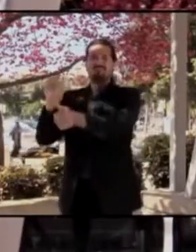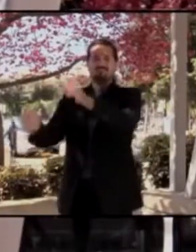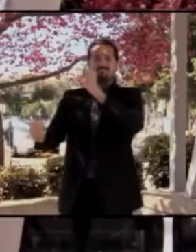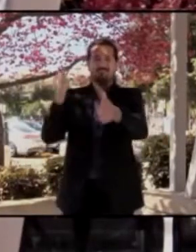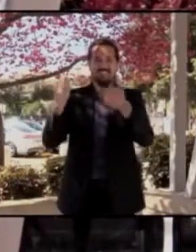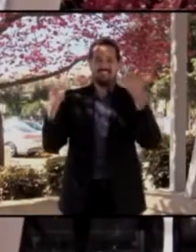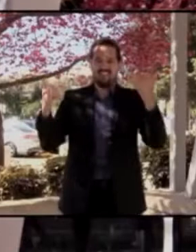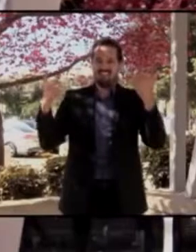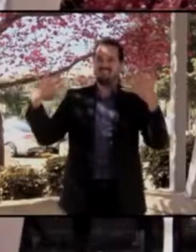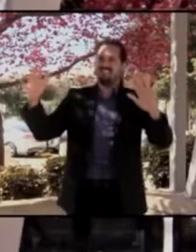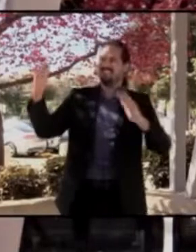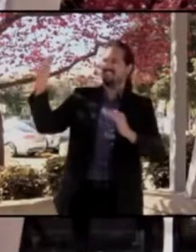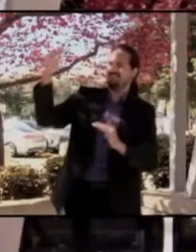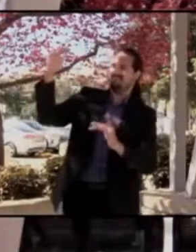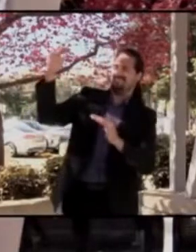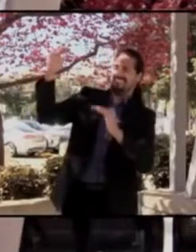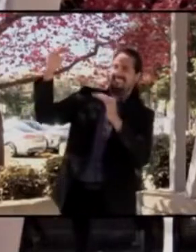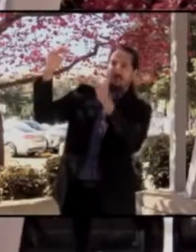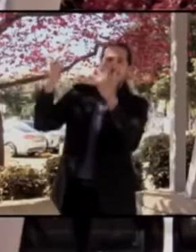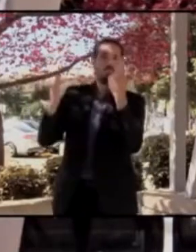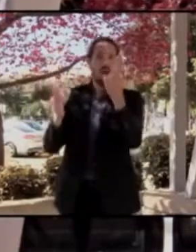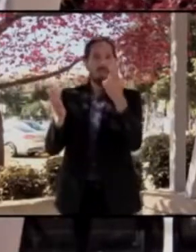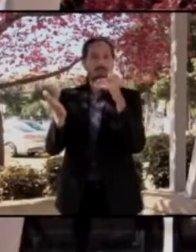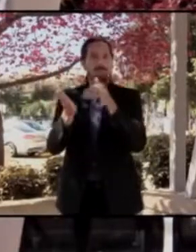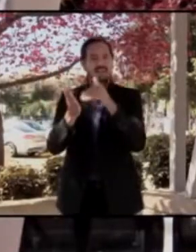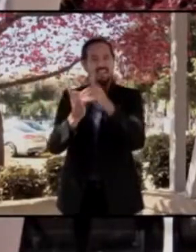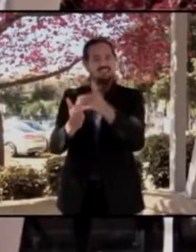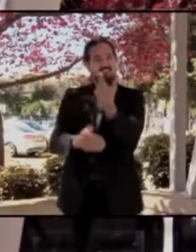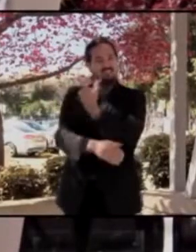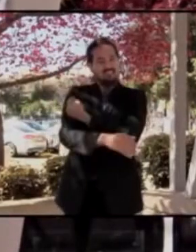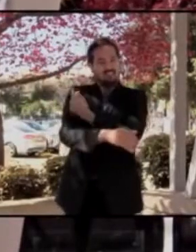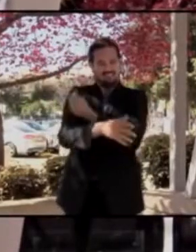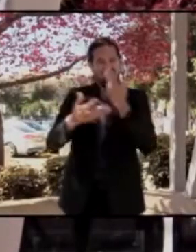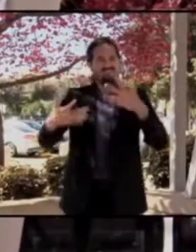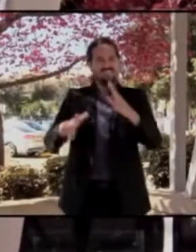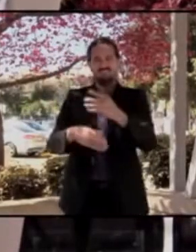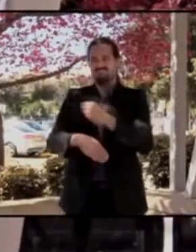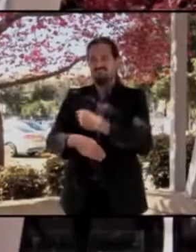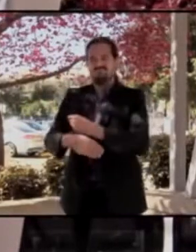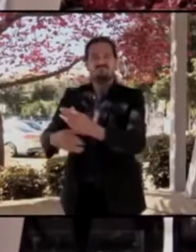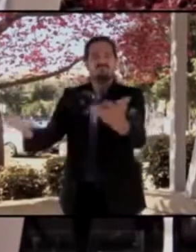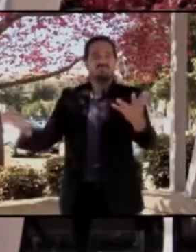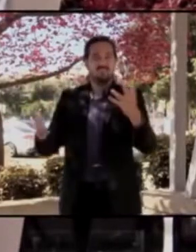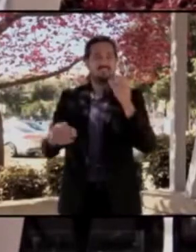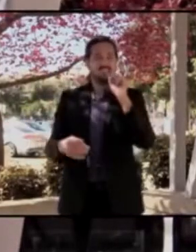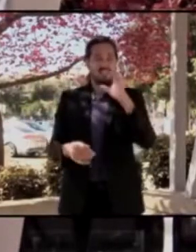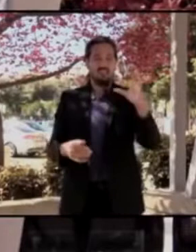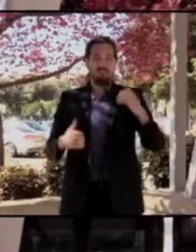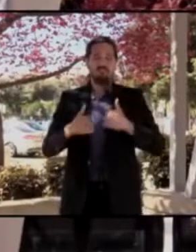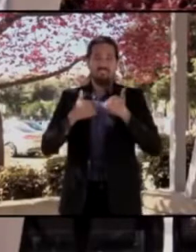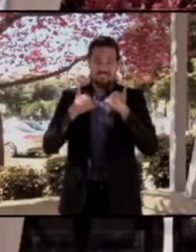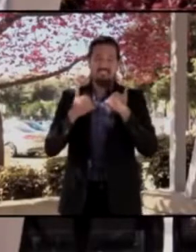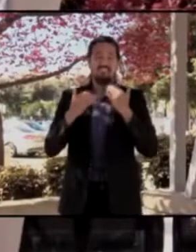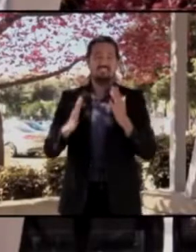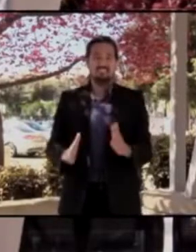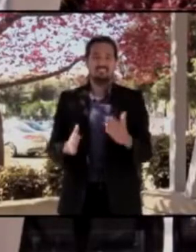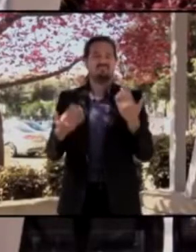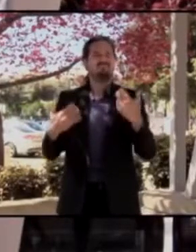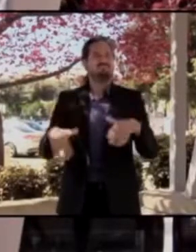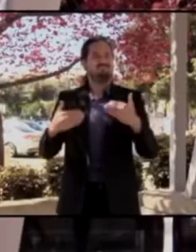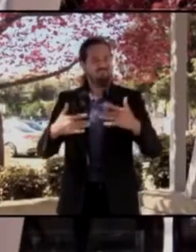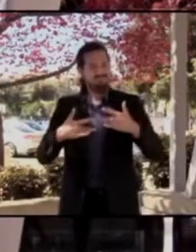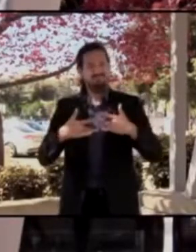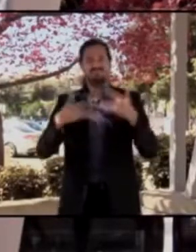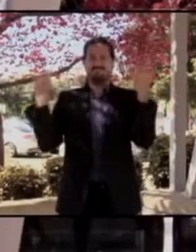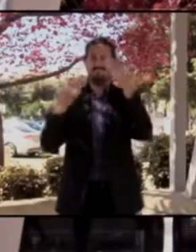doses given to Santa Clara County residents. That's happening right now, today. As many of you